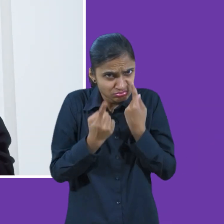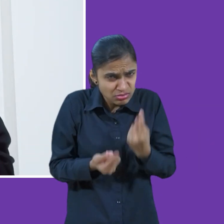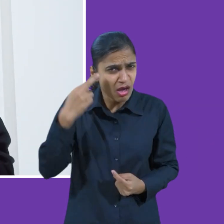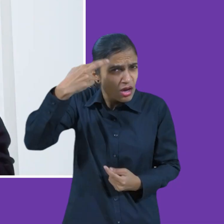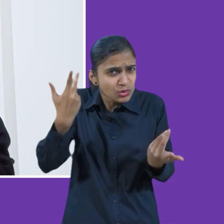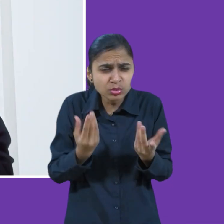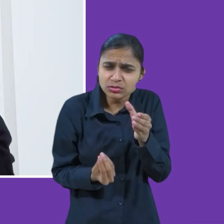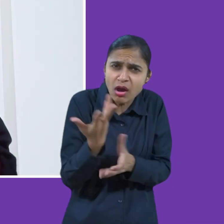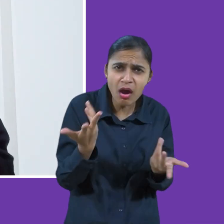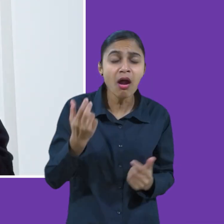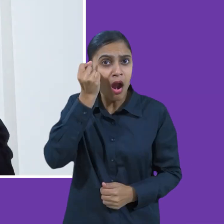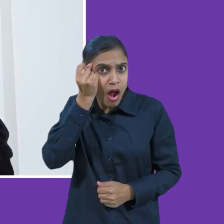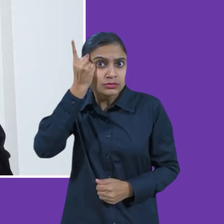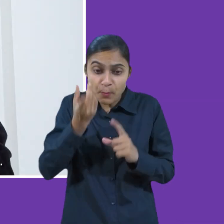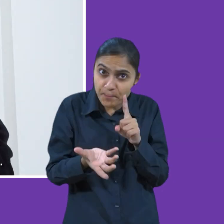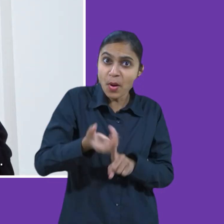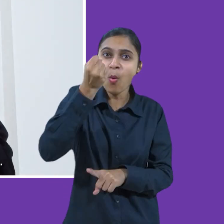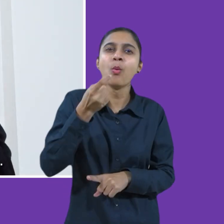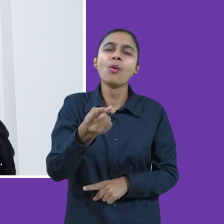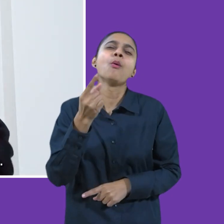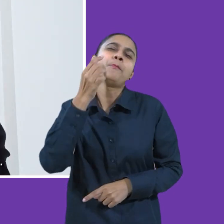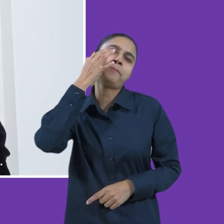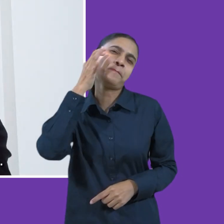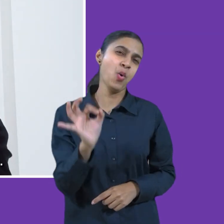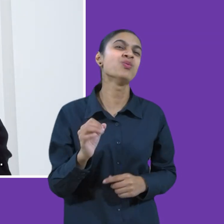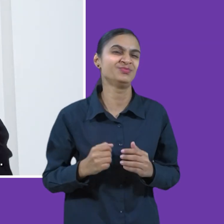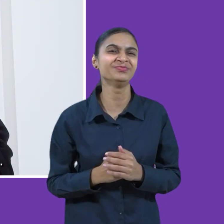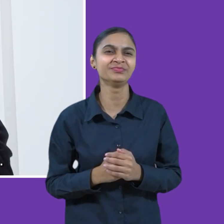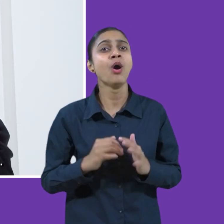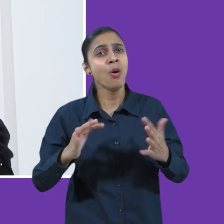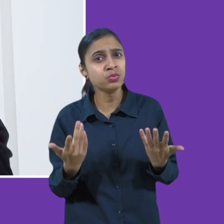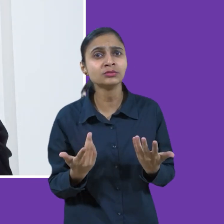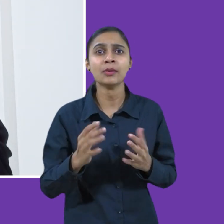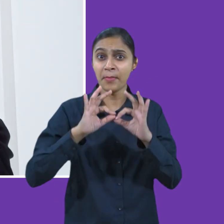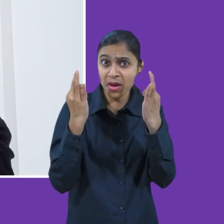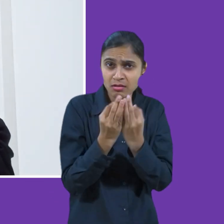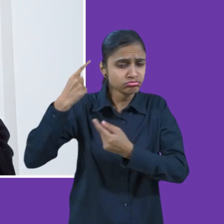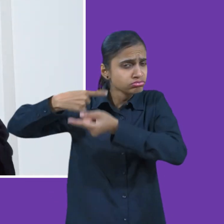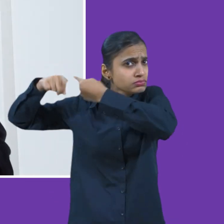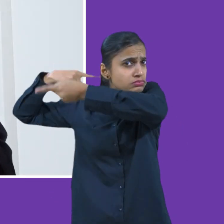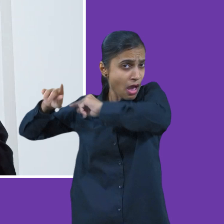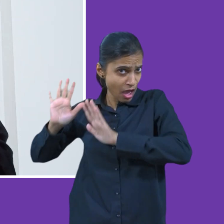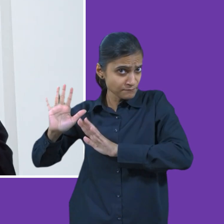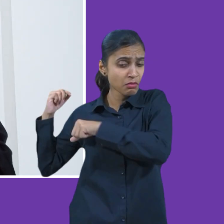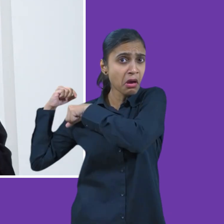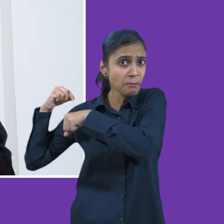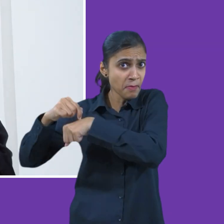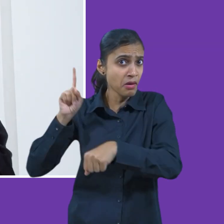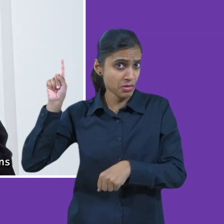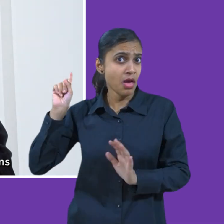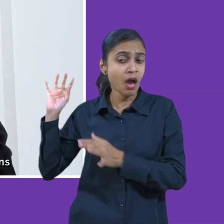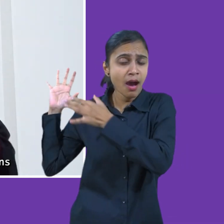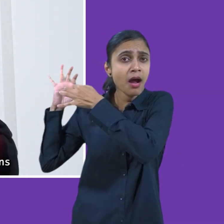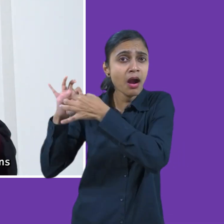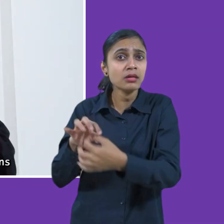history or etc., or in general, you can see what medicine is going inside your body. so that because in some cases like